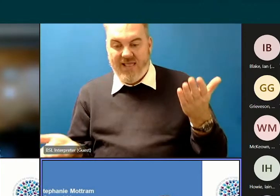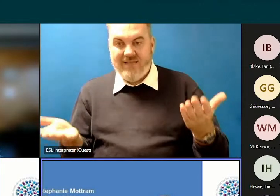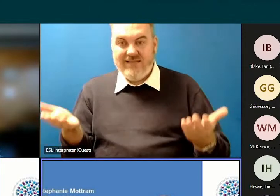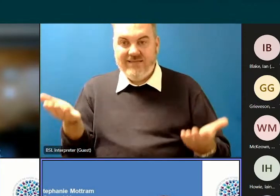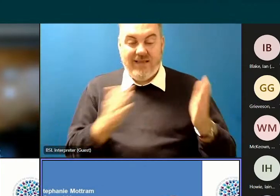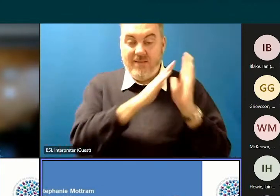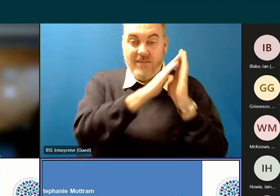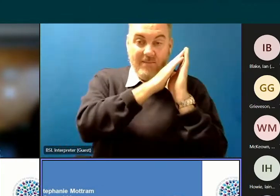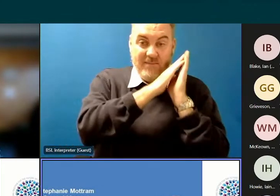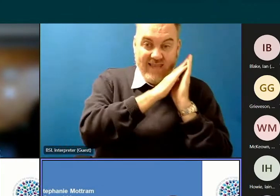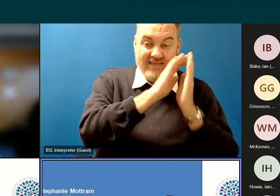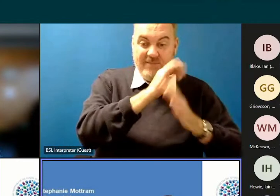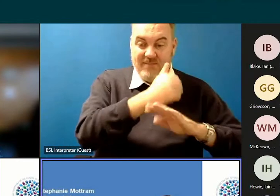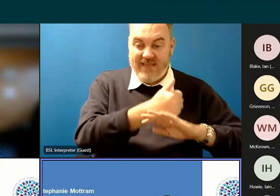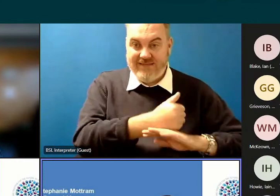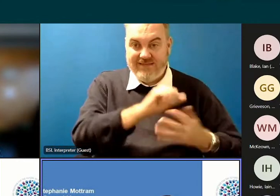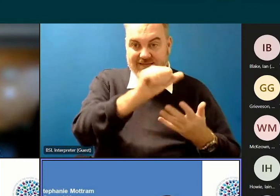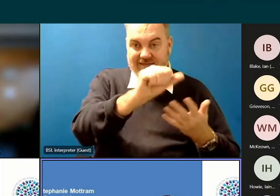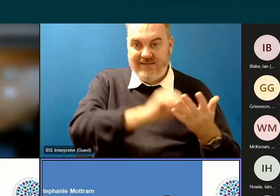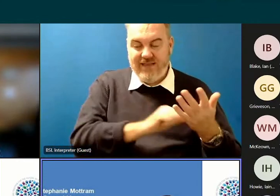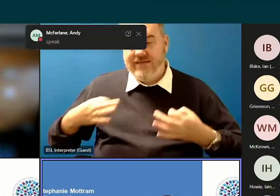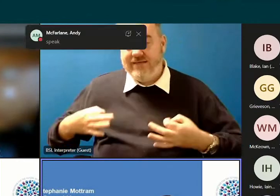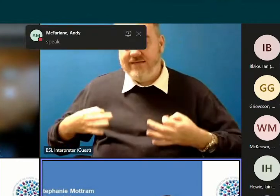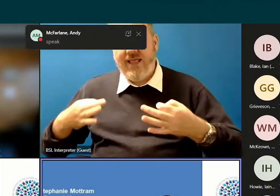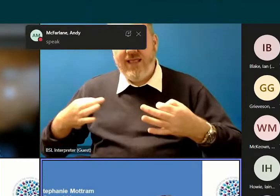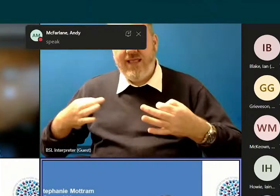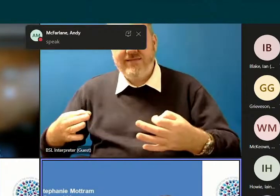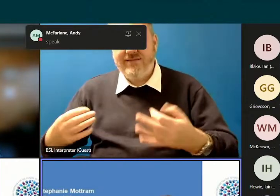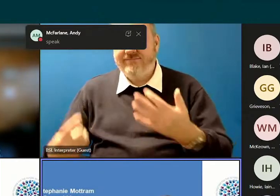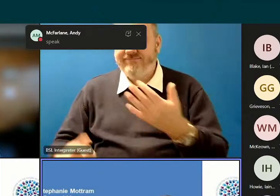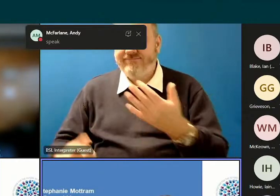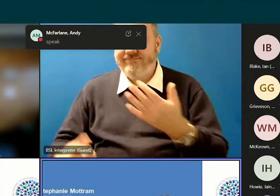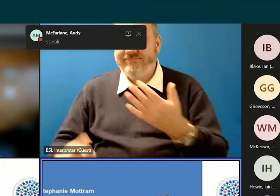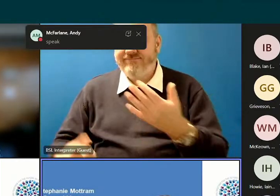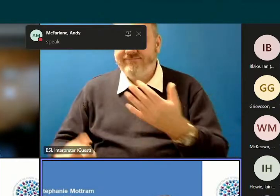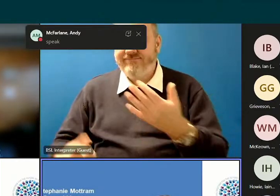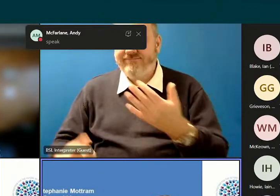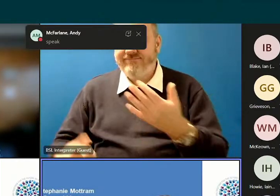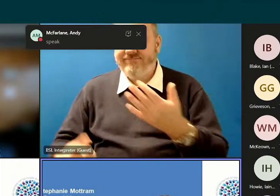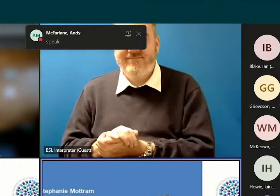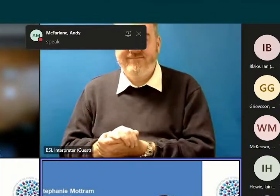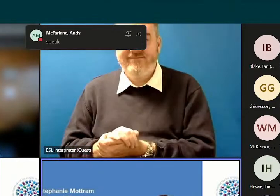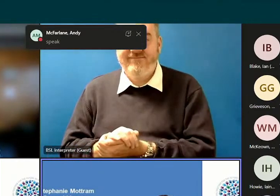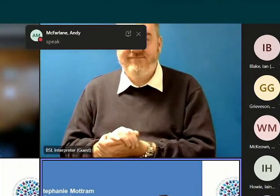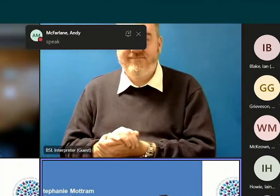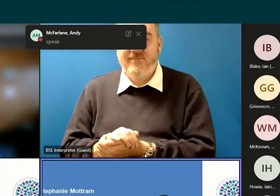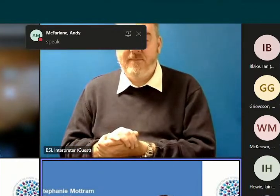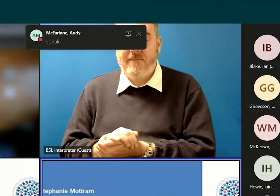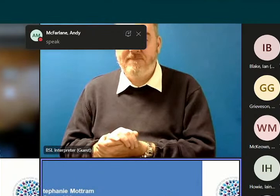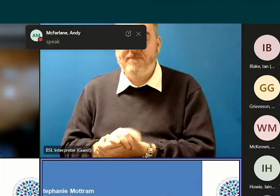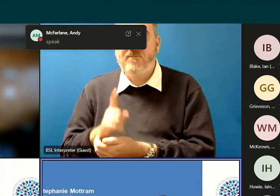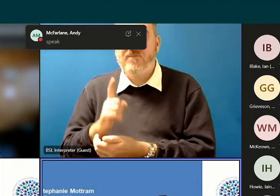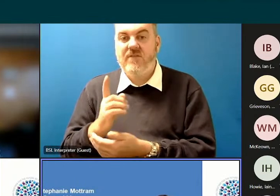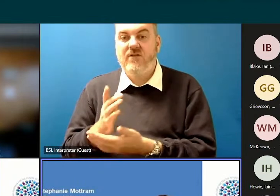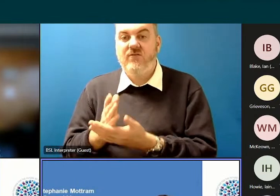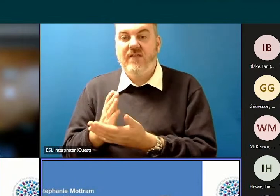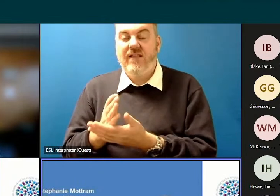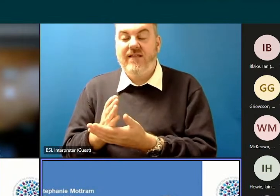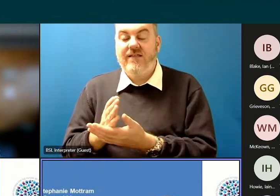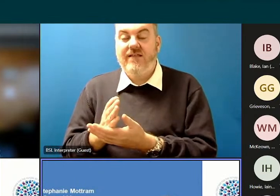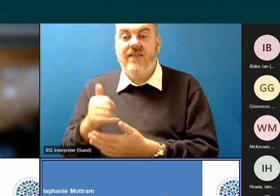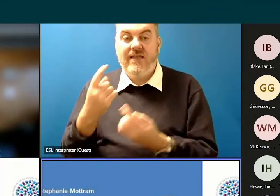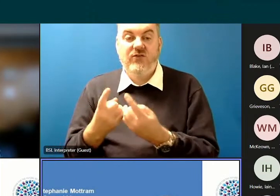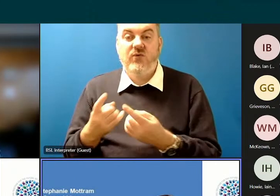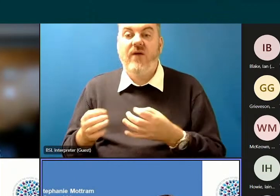base, and we do know, as I say, delays. I'm not going to tell you that we've resolved the issue of delays for